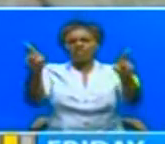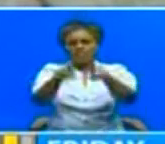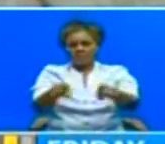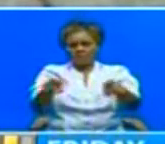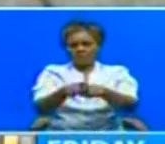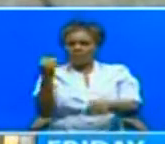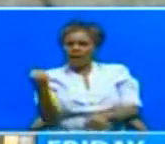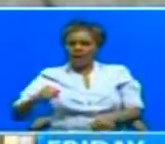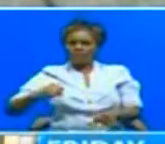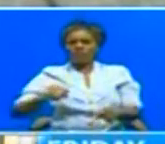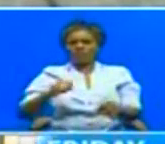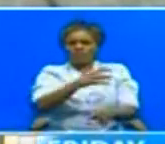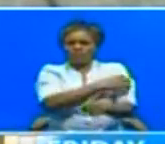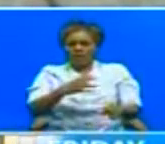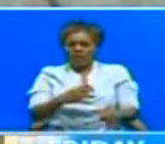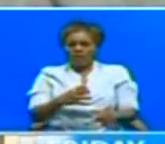of power and be declared unfit